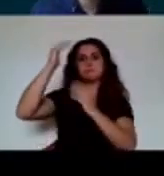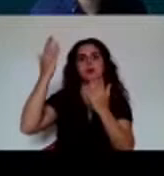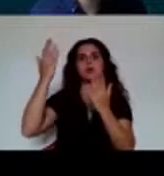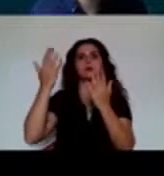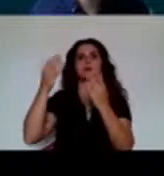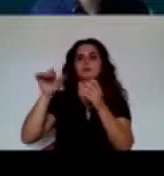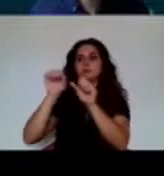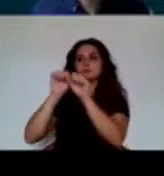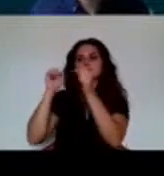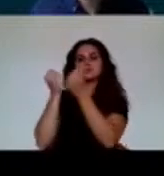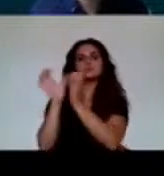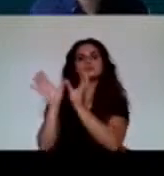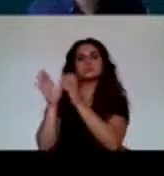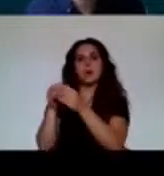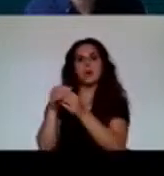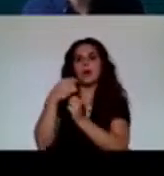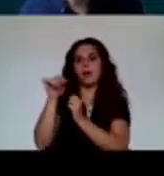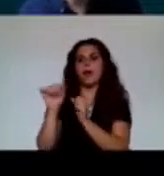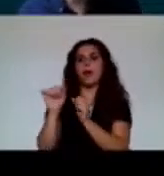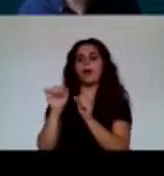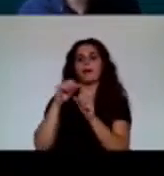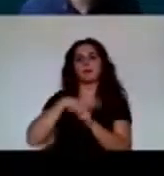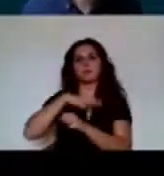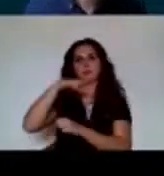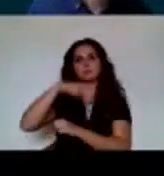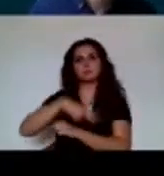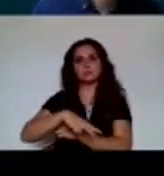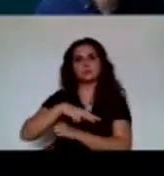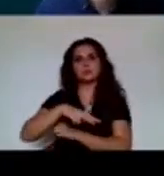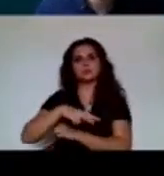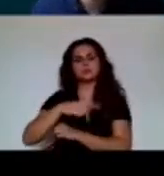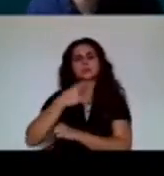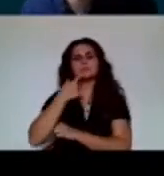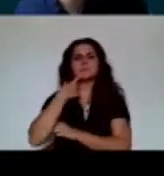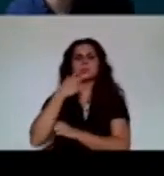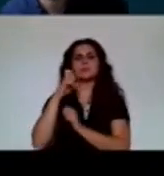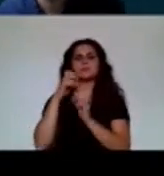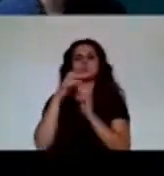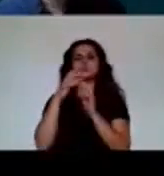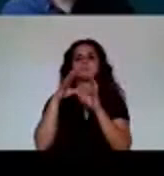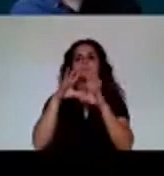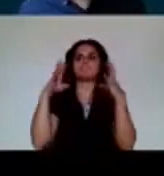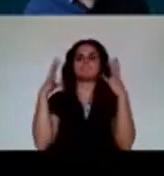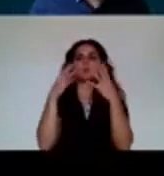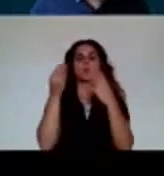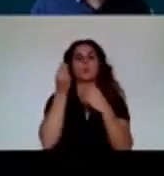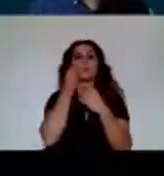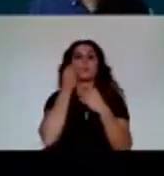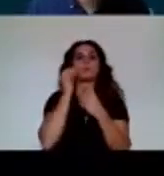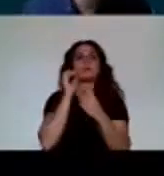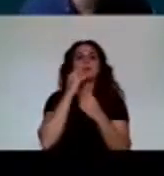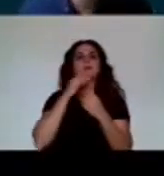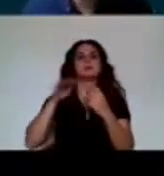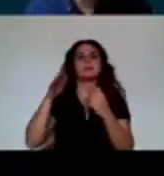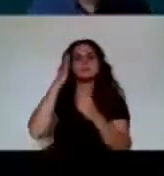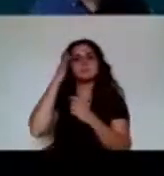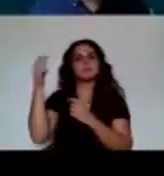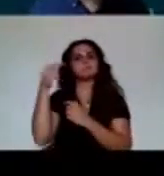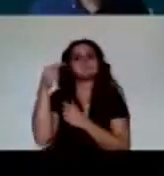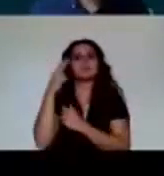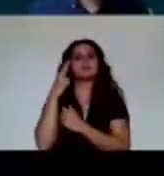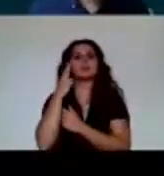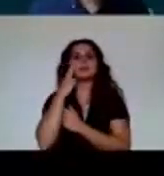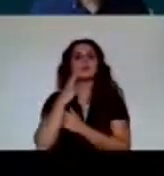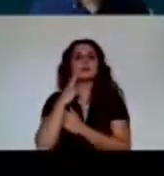in the Portuguese society, I can ask the more general question. So how do children's racial biases, so